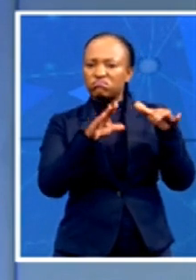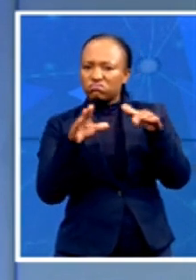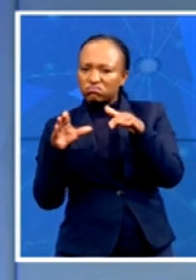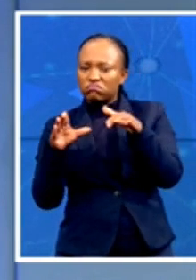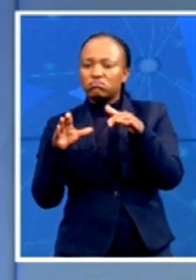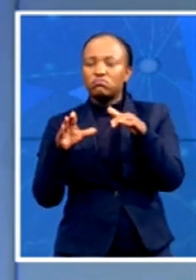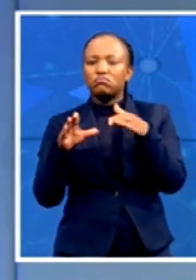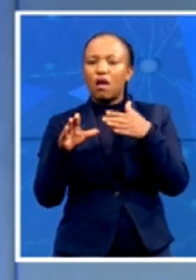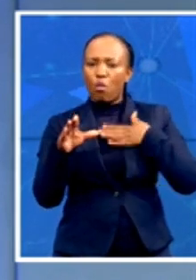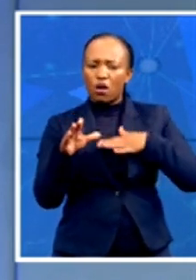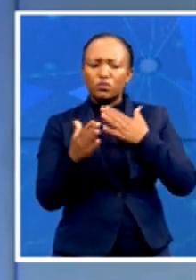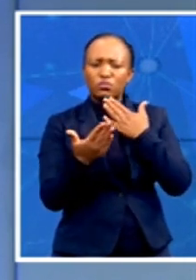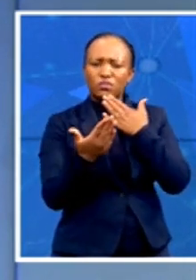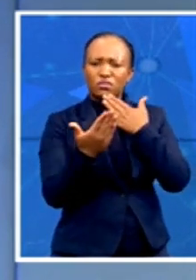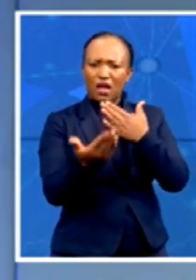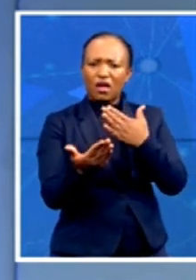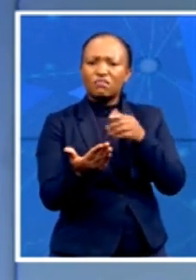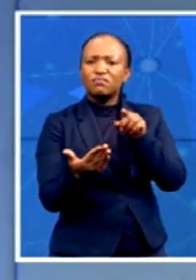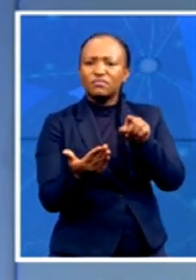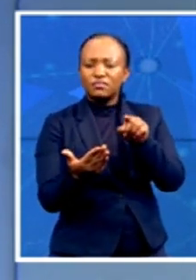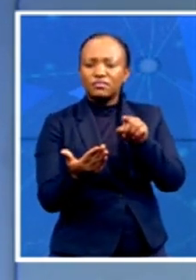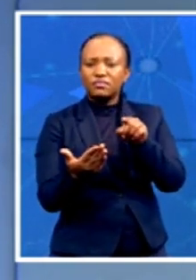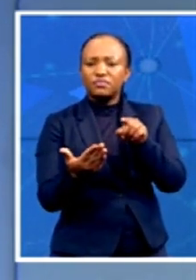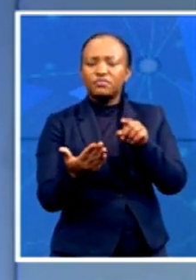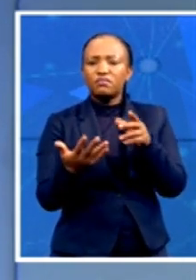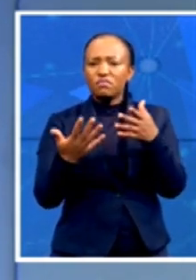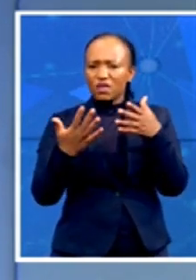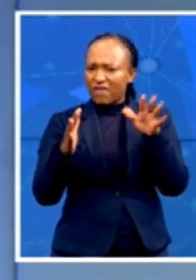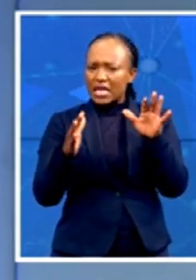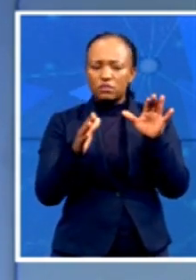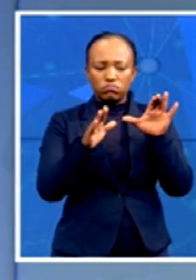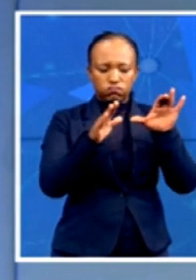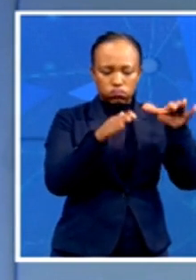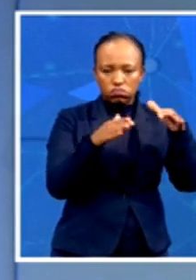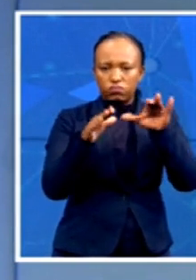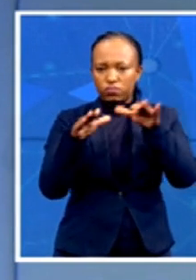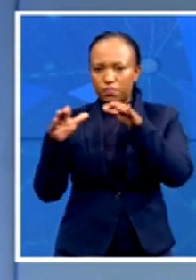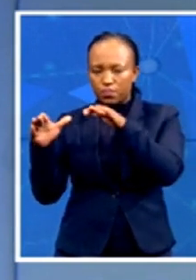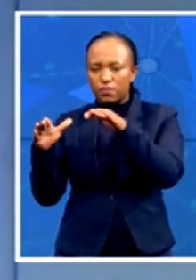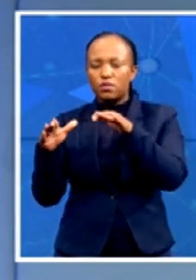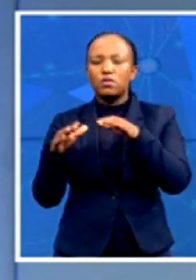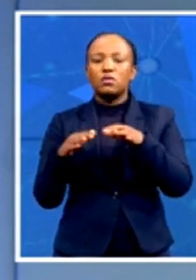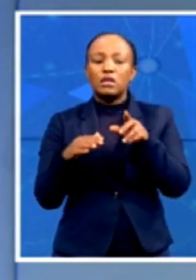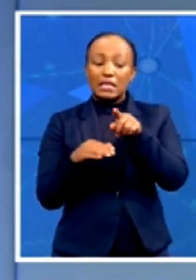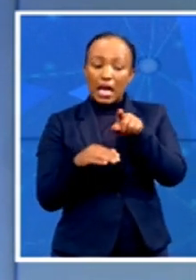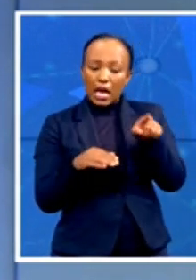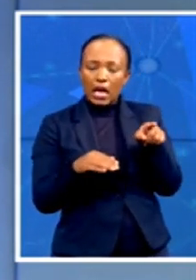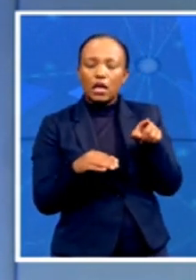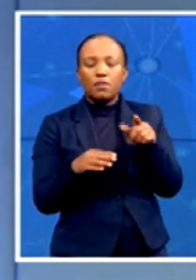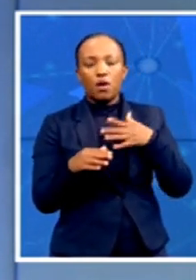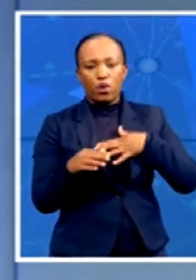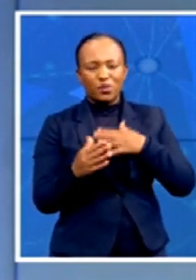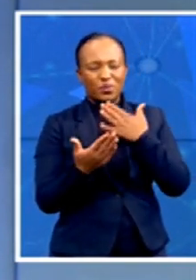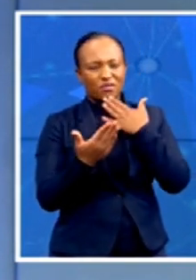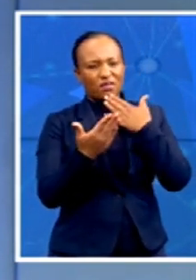as I've named them in this way, for contributing their time and other resources for